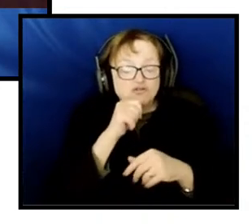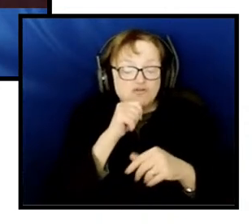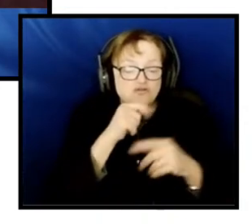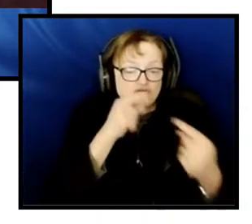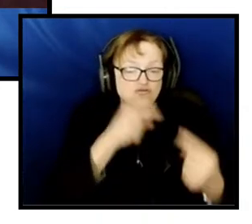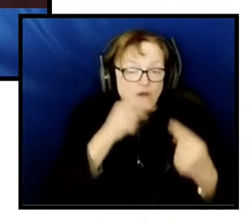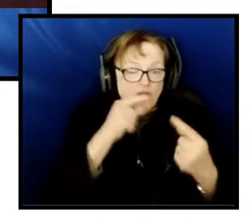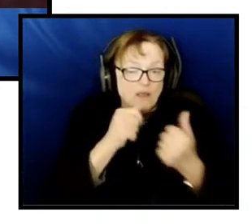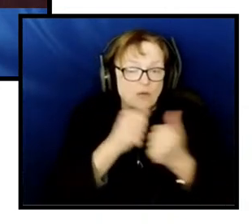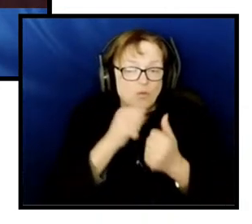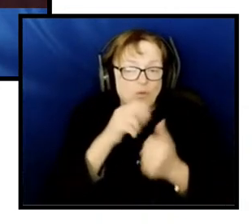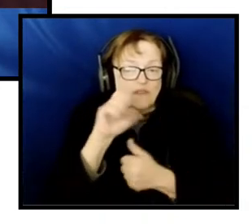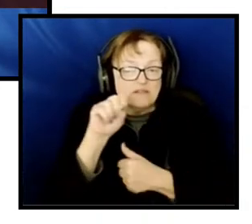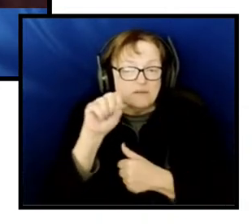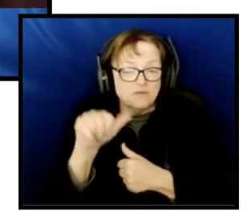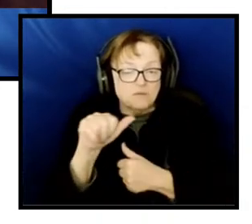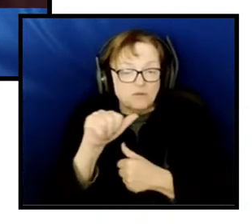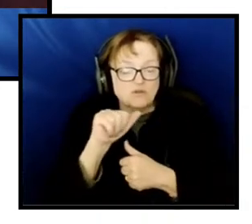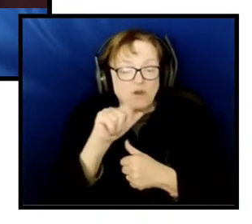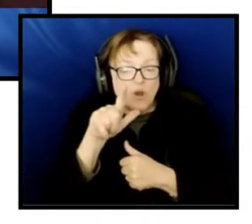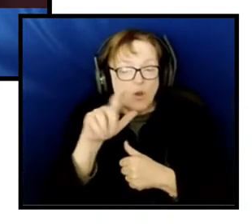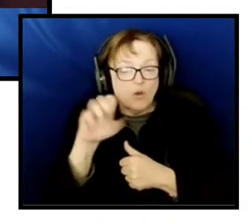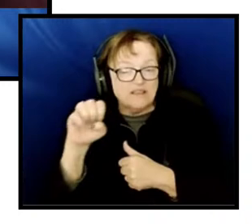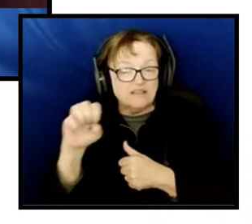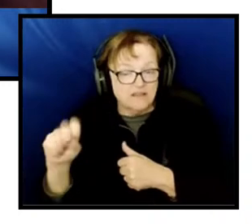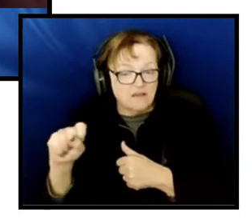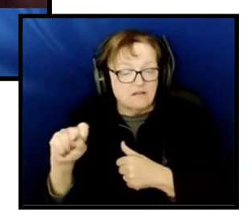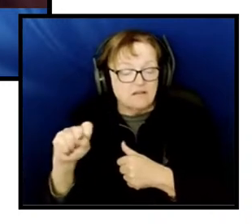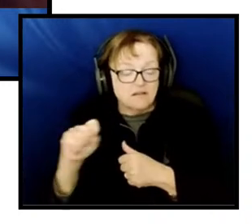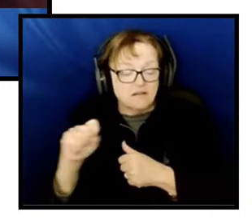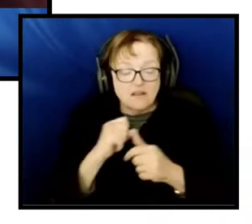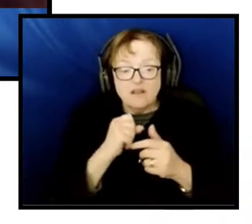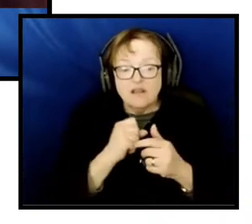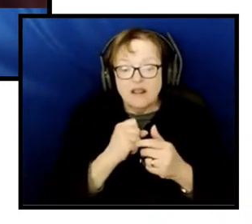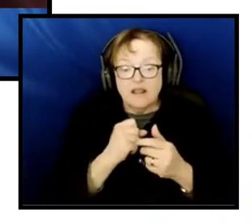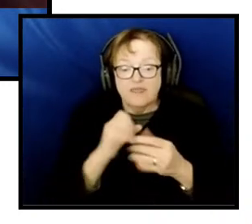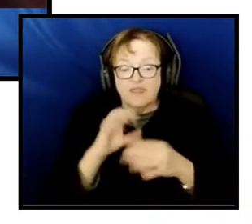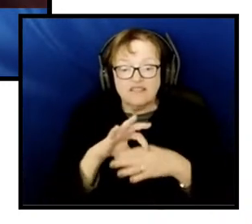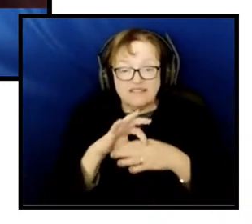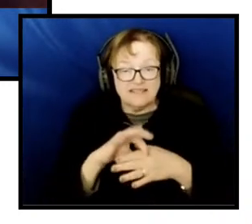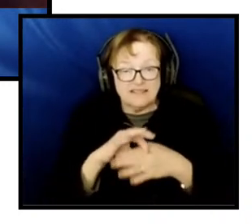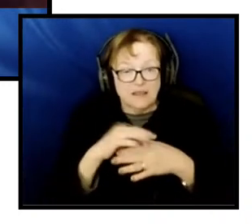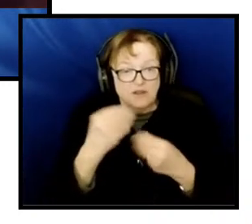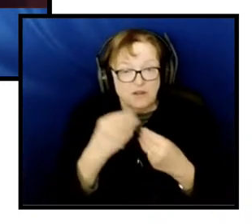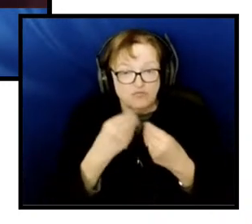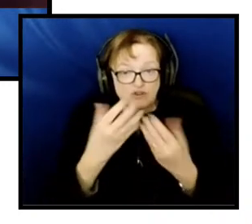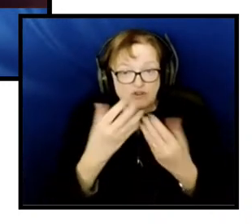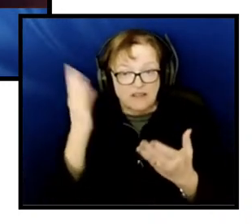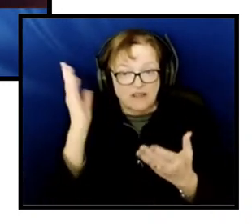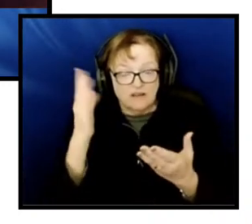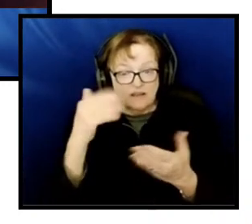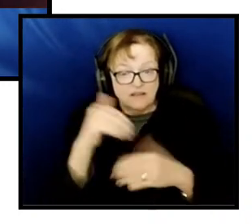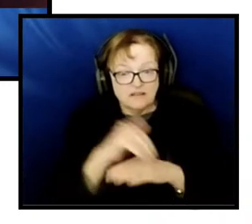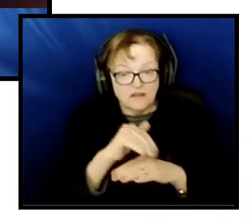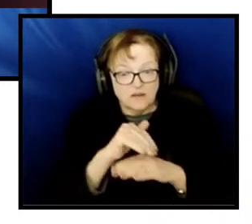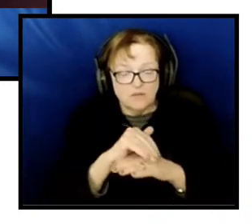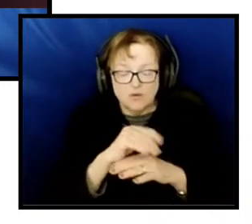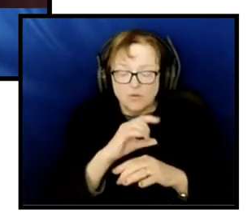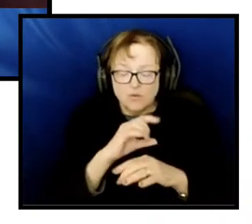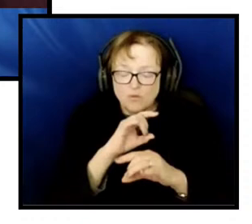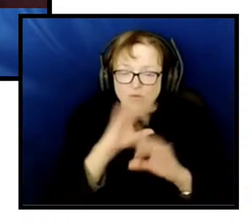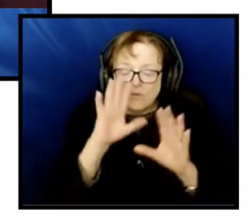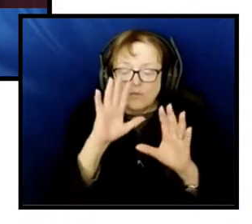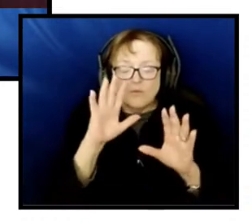East Side. At the center of what Gabriel presented this summer was an immersive theatrical experience, which